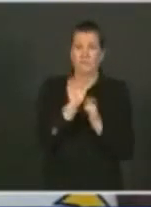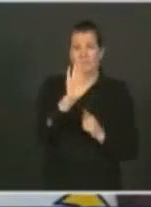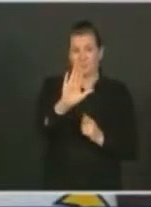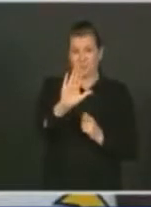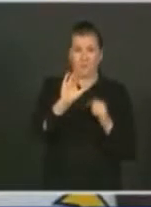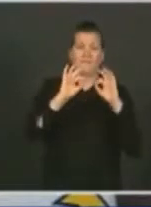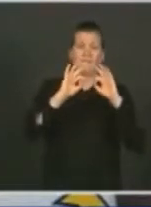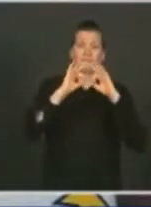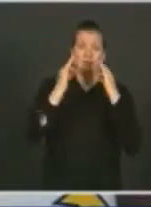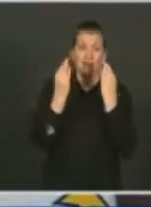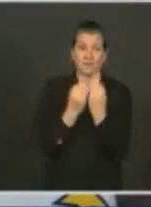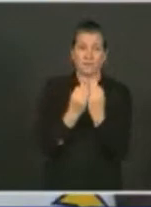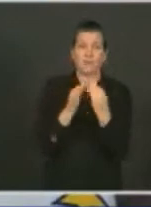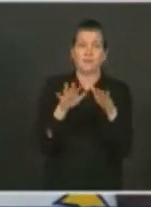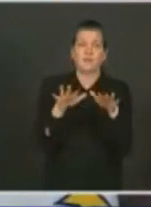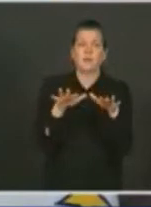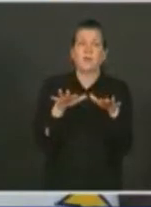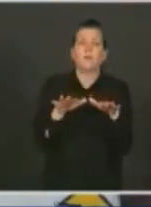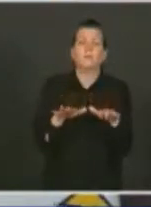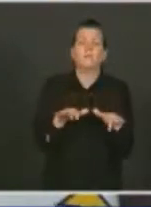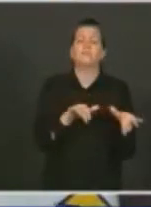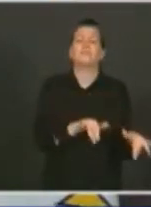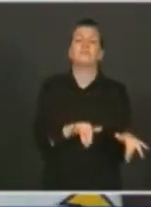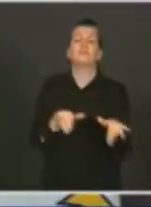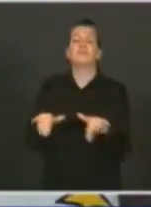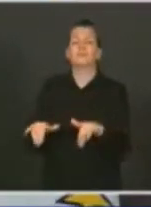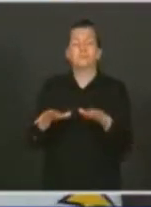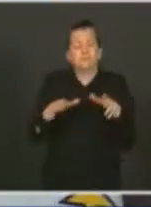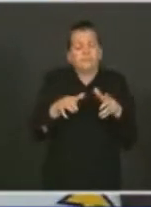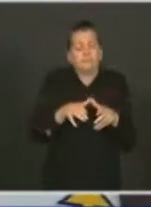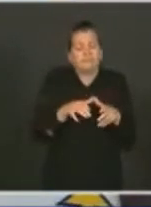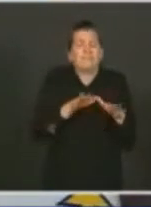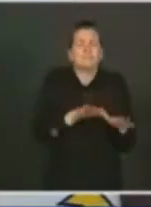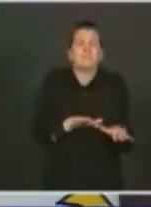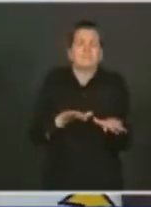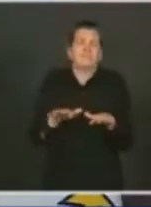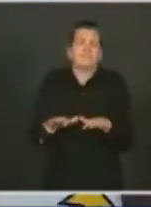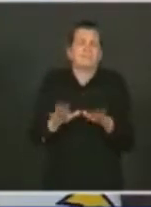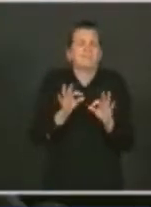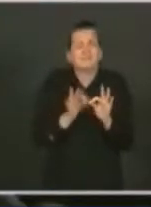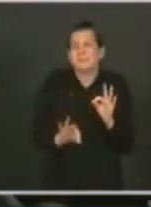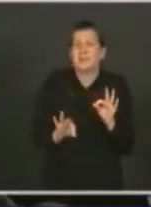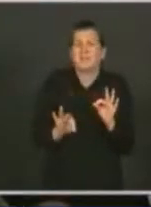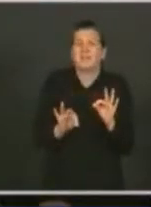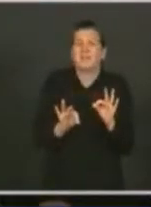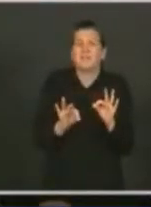year. So with that, I'm going to hand it over to Dr. Foreman, and then I'll come back to answer your questions.